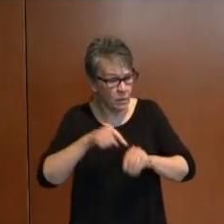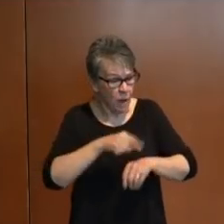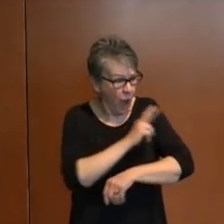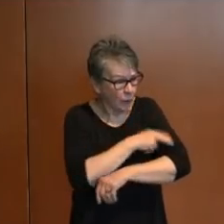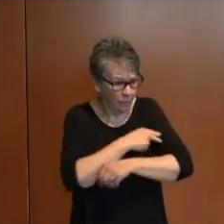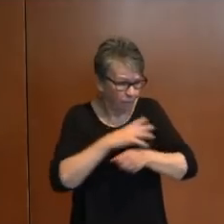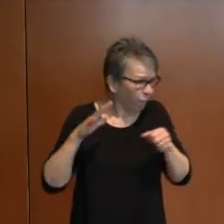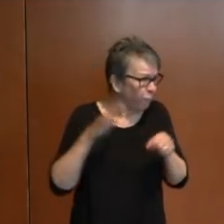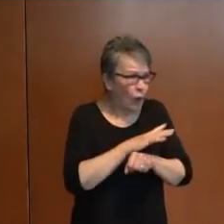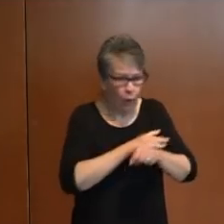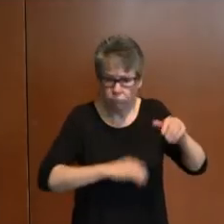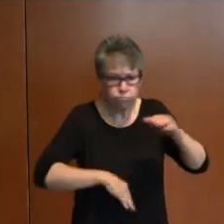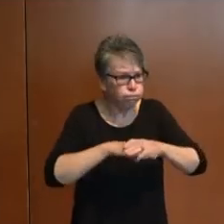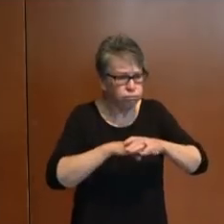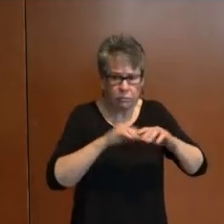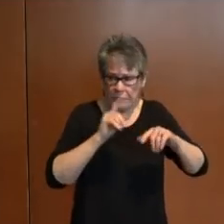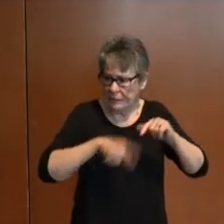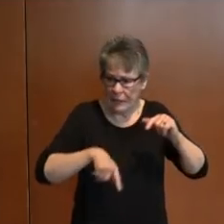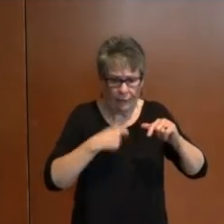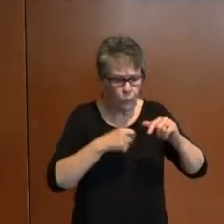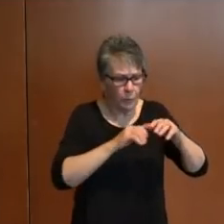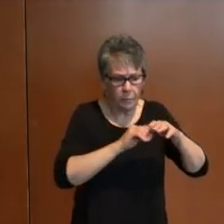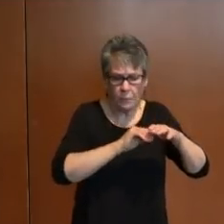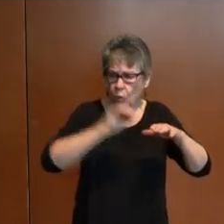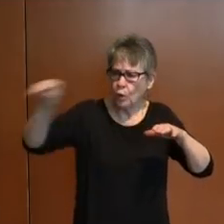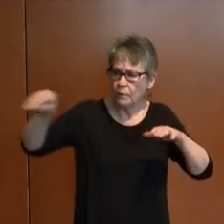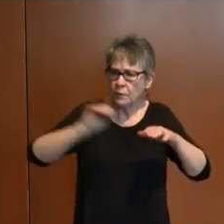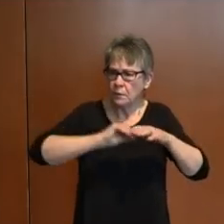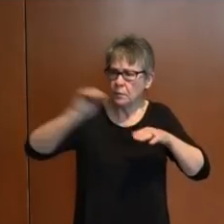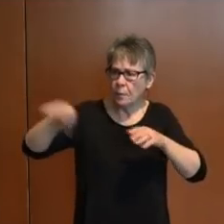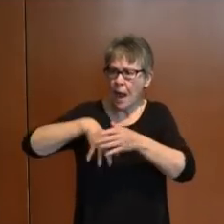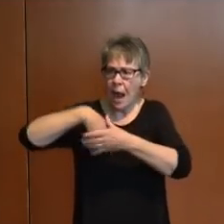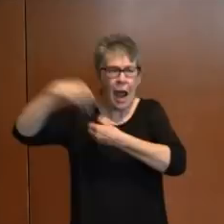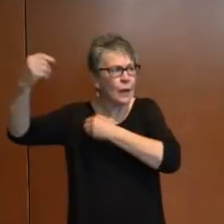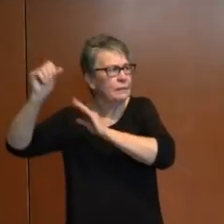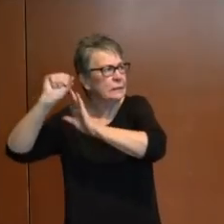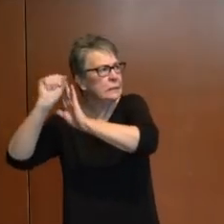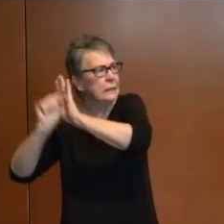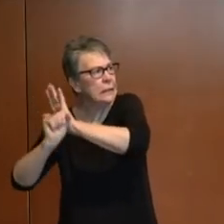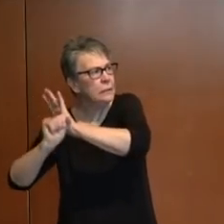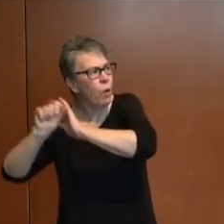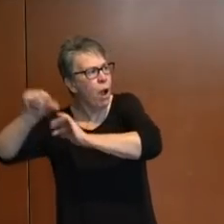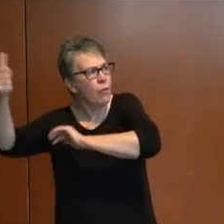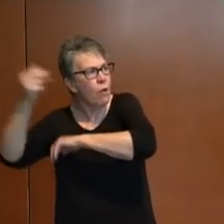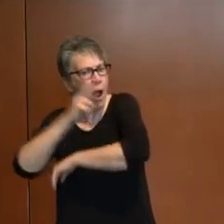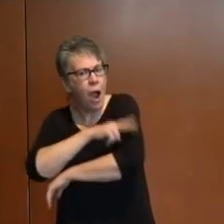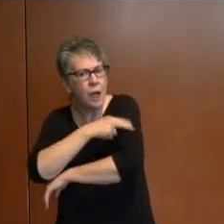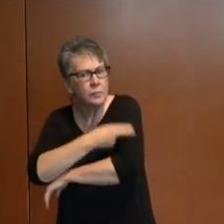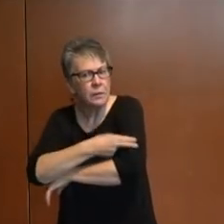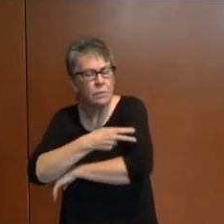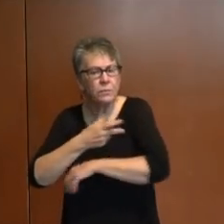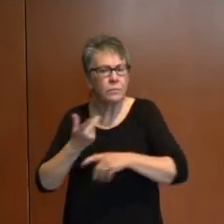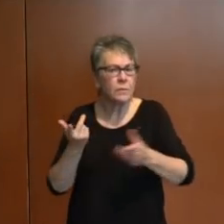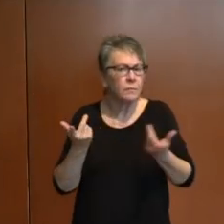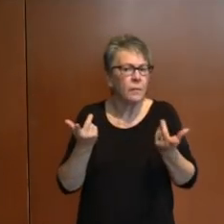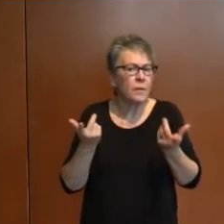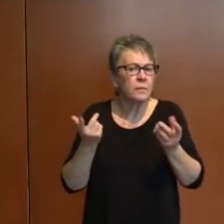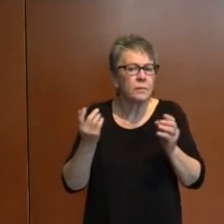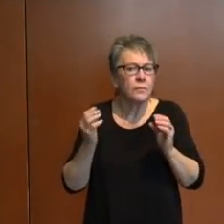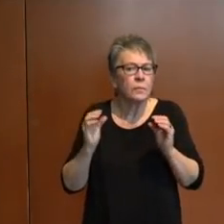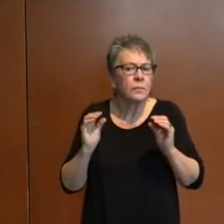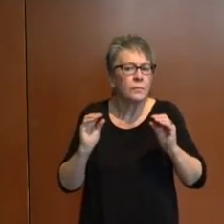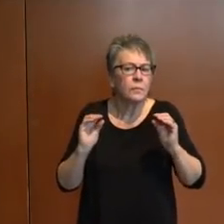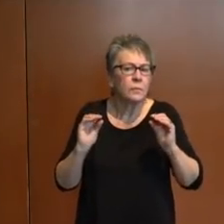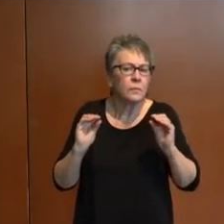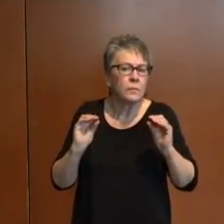been associated with any conversations. We have had conversations, Judy and I have had them, and others, about moving patients from one critical